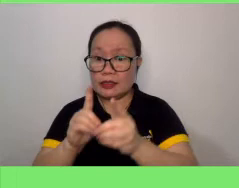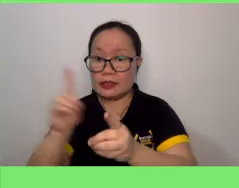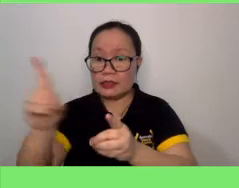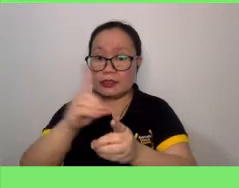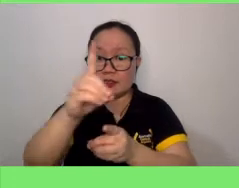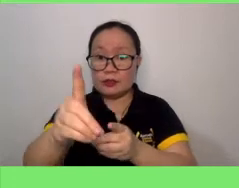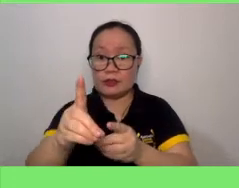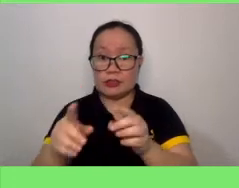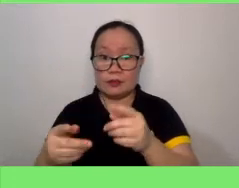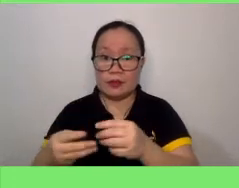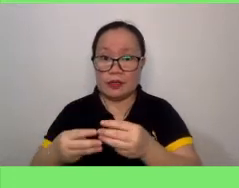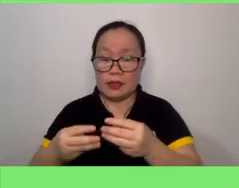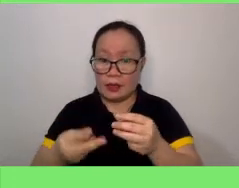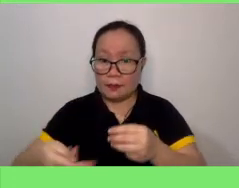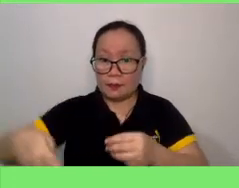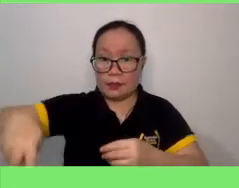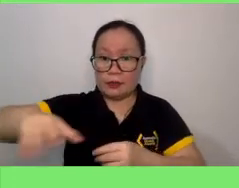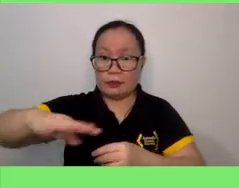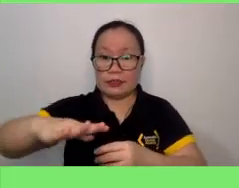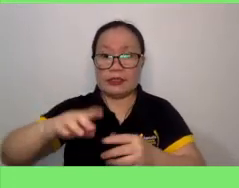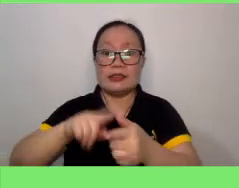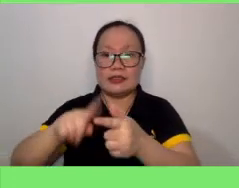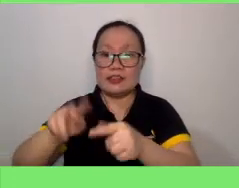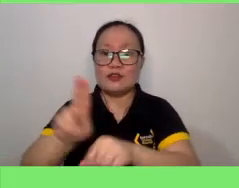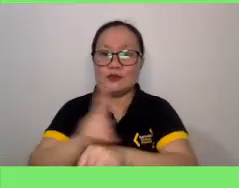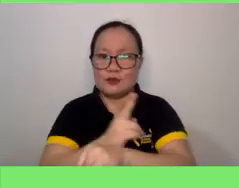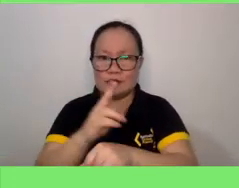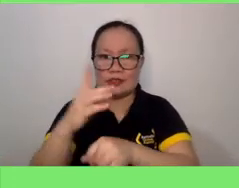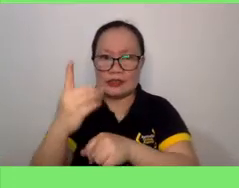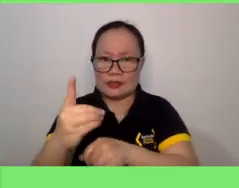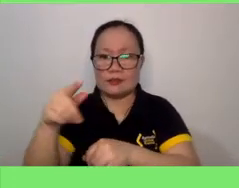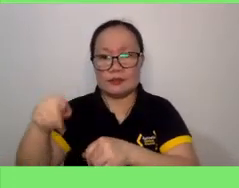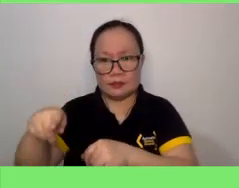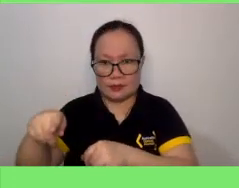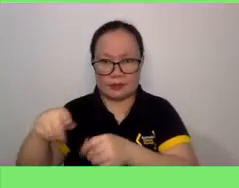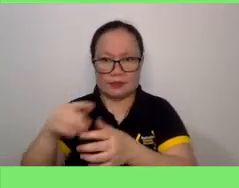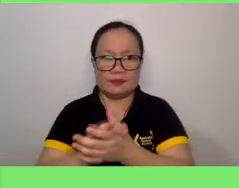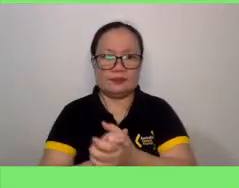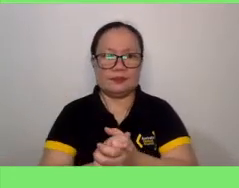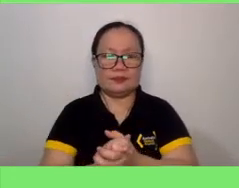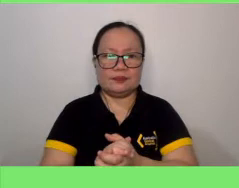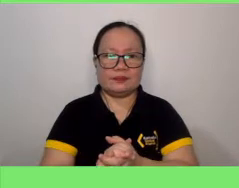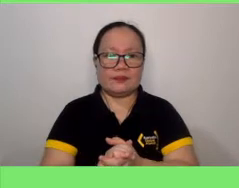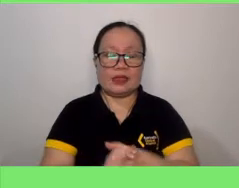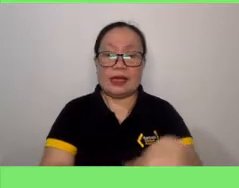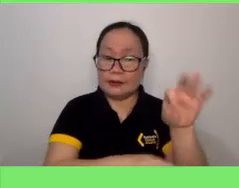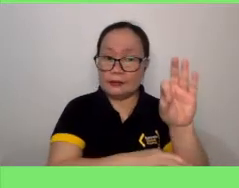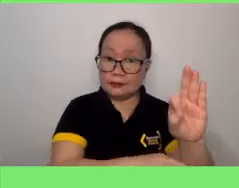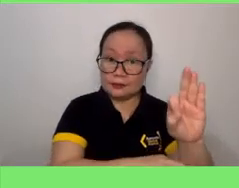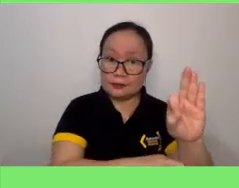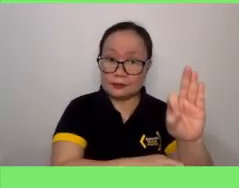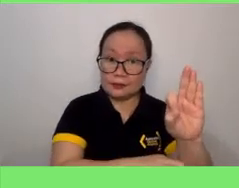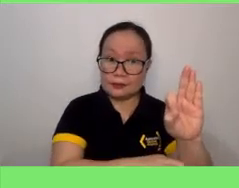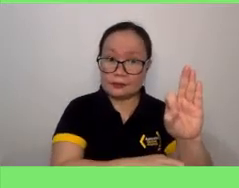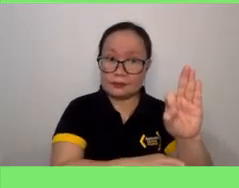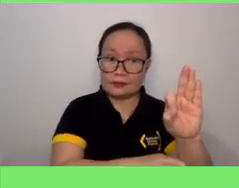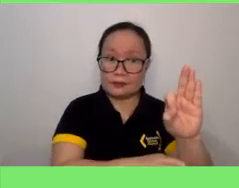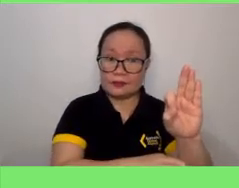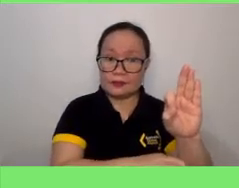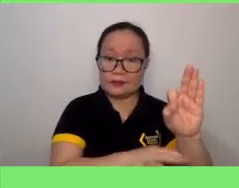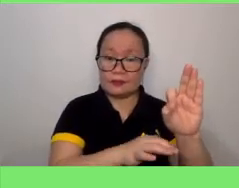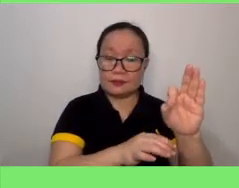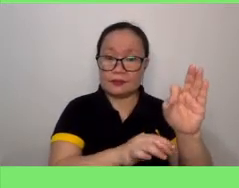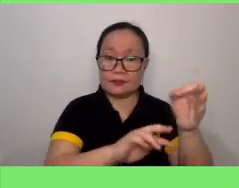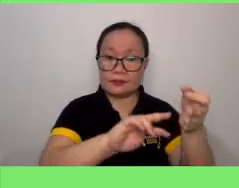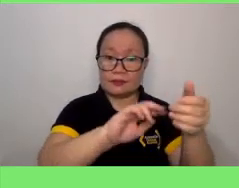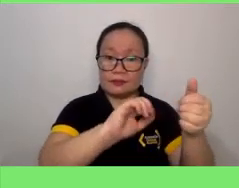So, pag sinabi nating FOIL method, meron tayong tinatawag, kaya siya tinawag na FOIL because F stands for the